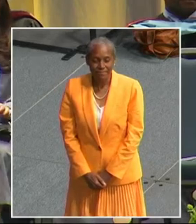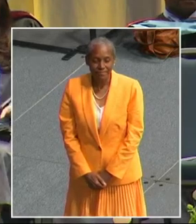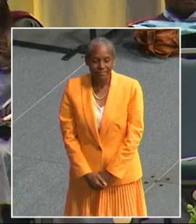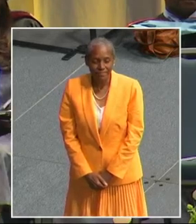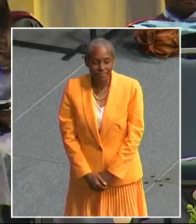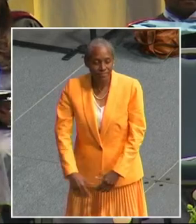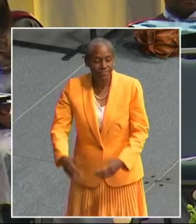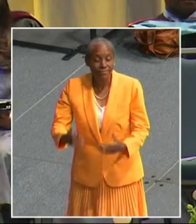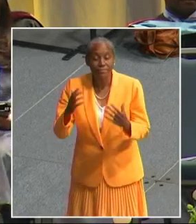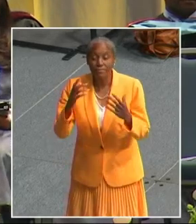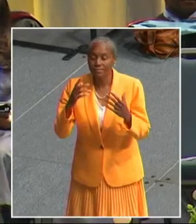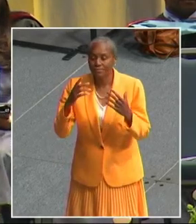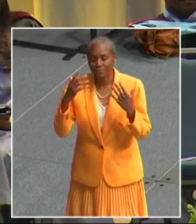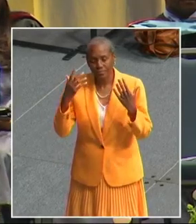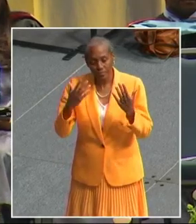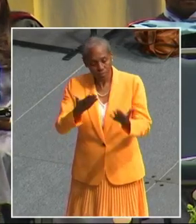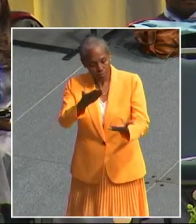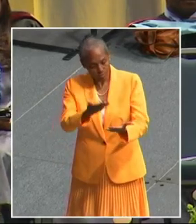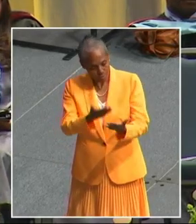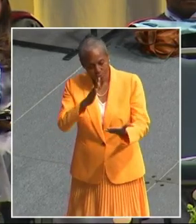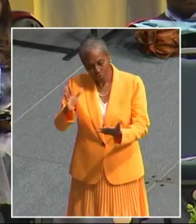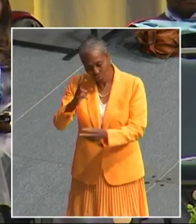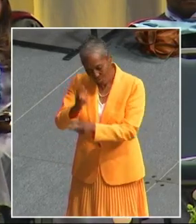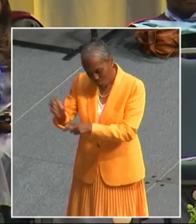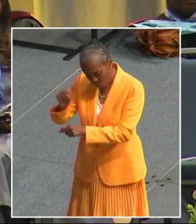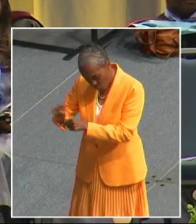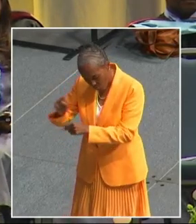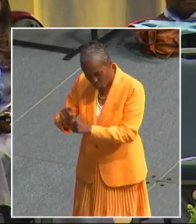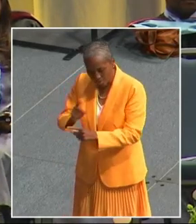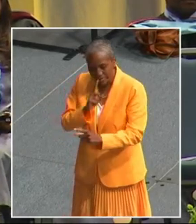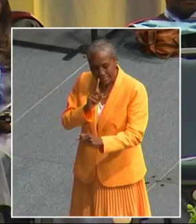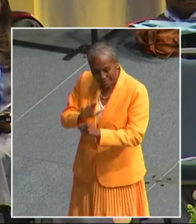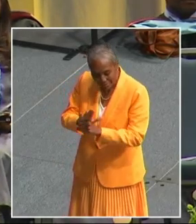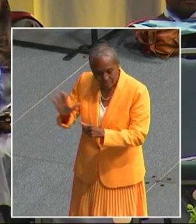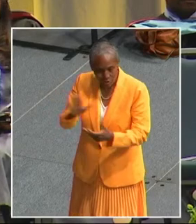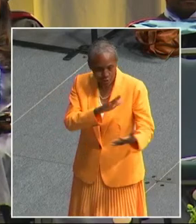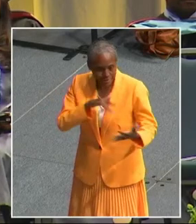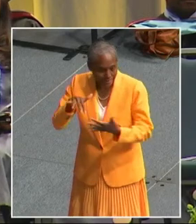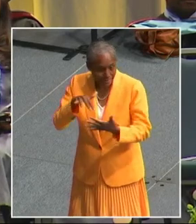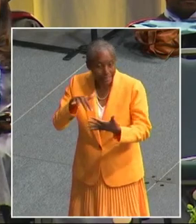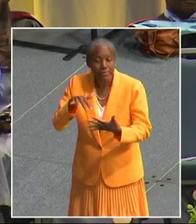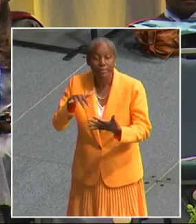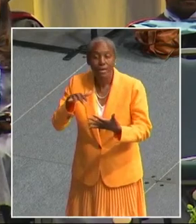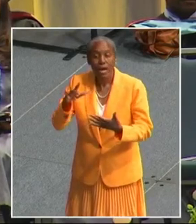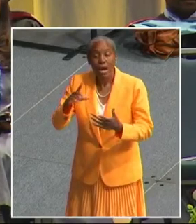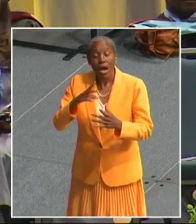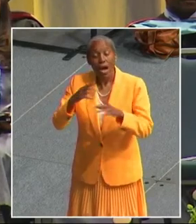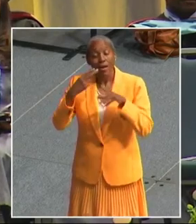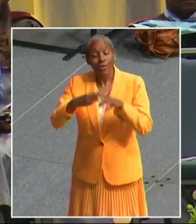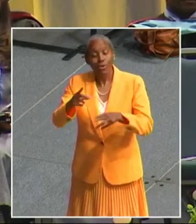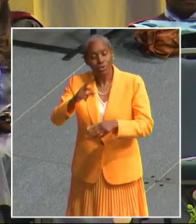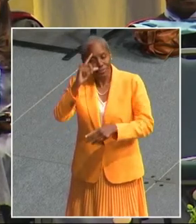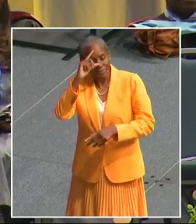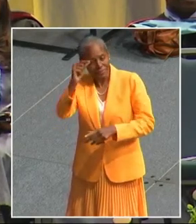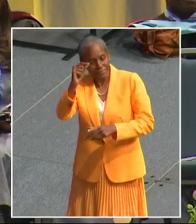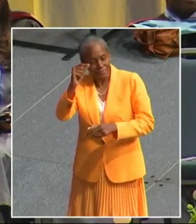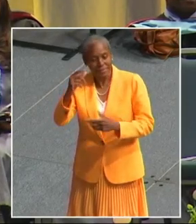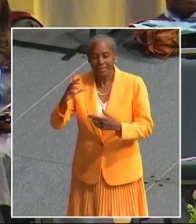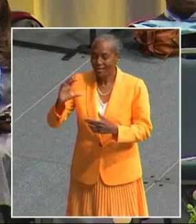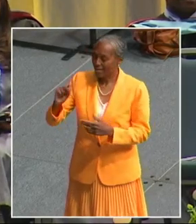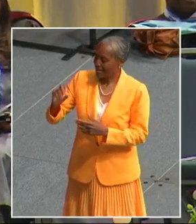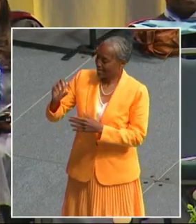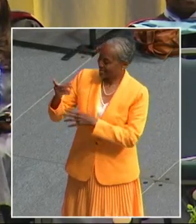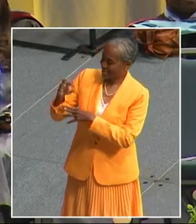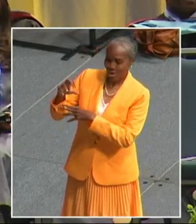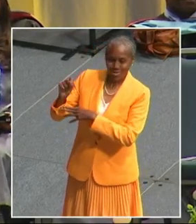A tremendous indication of the hard work and dedication to your studies. I call you all scholars, and I'm so very proud that